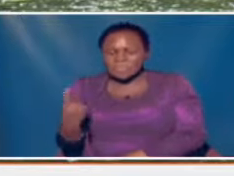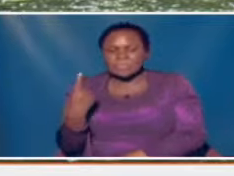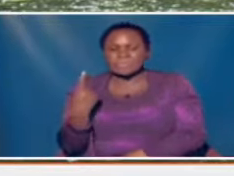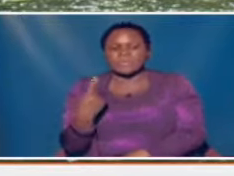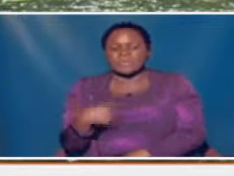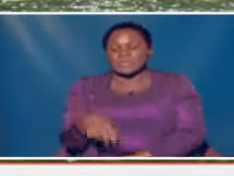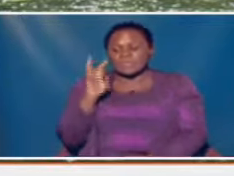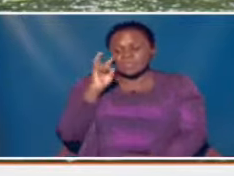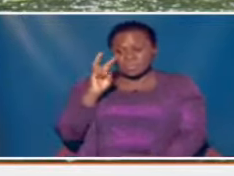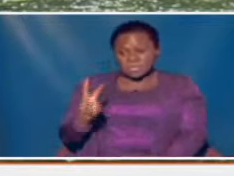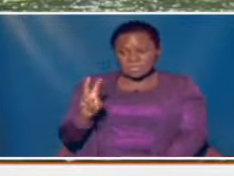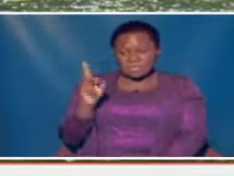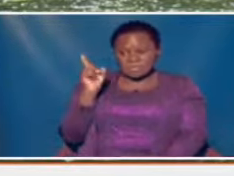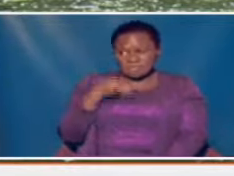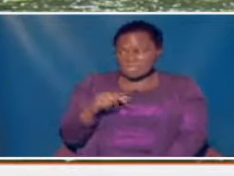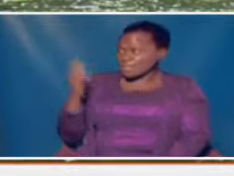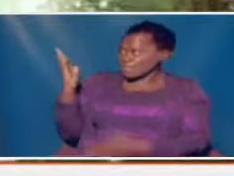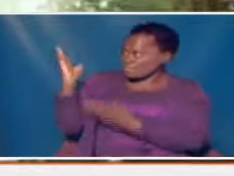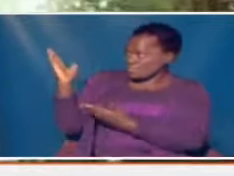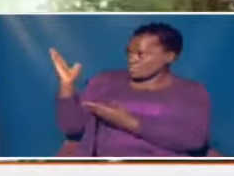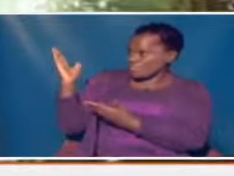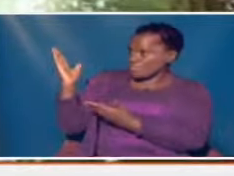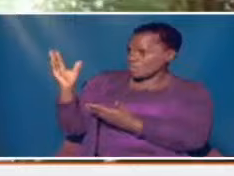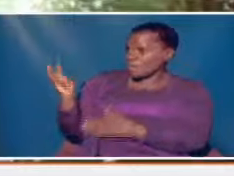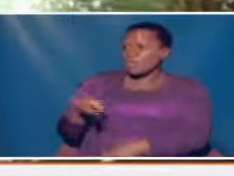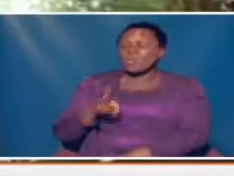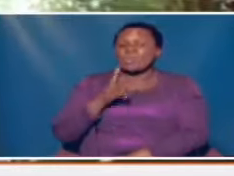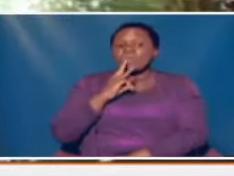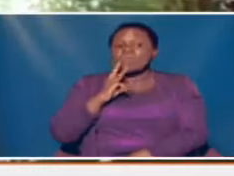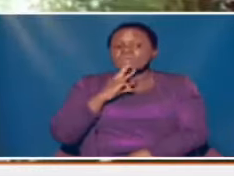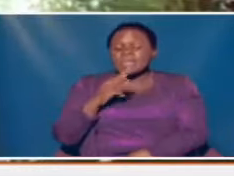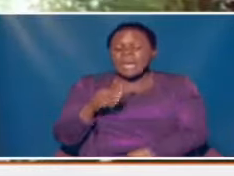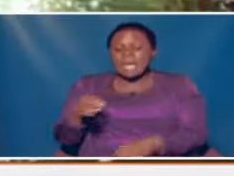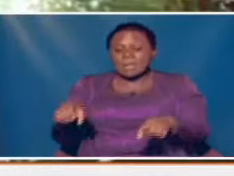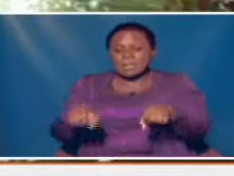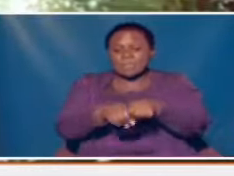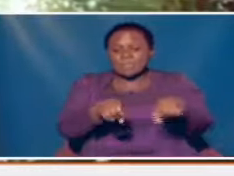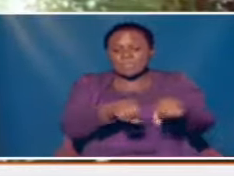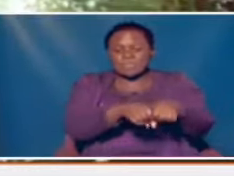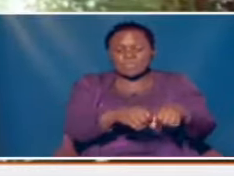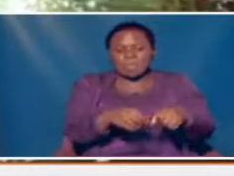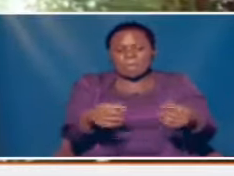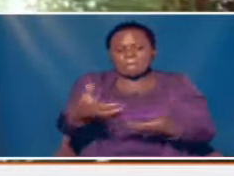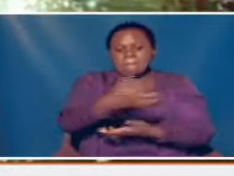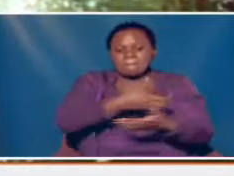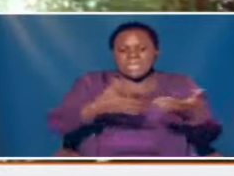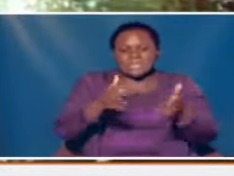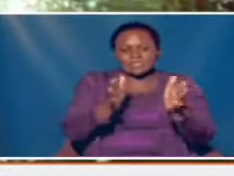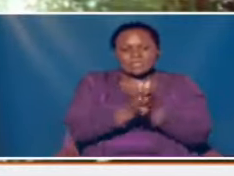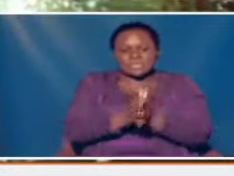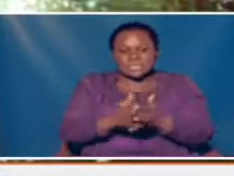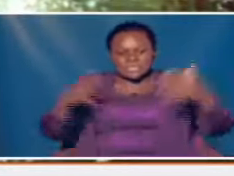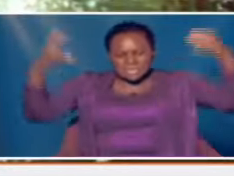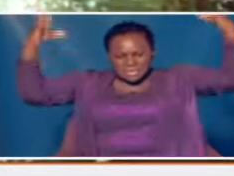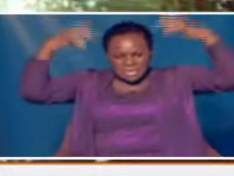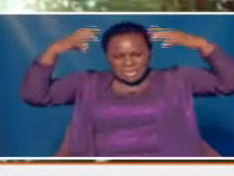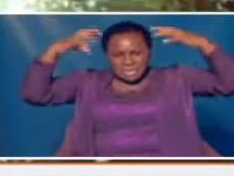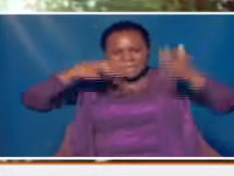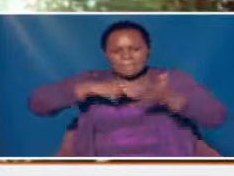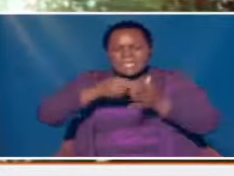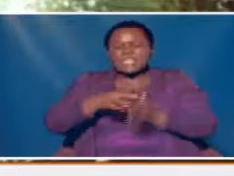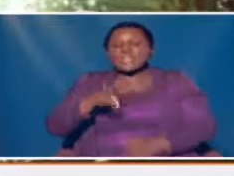as you have seen, rainwater has mixed with the sewage water. So that means water in Runda